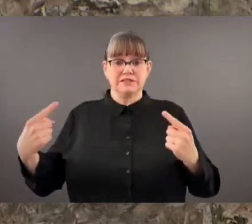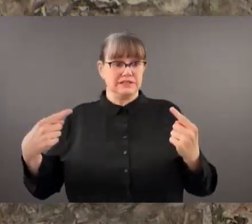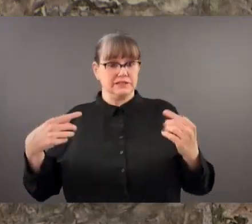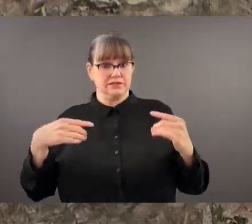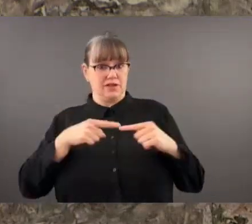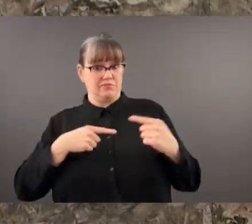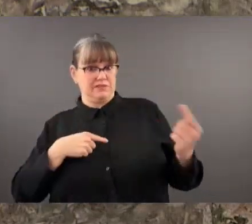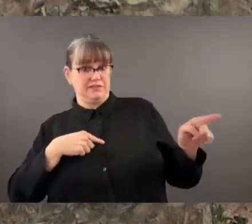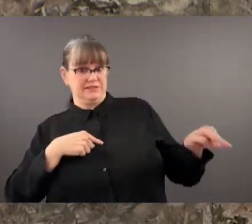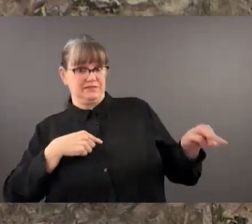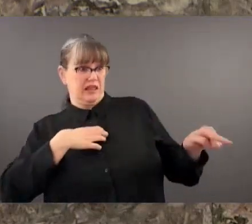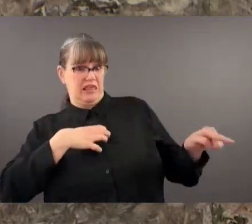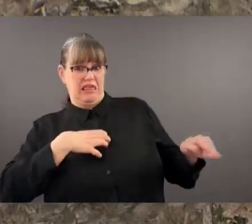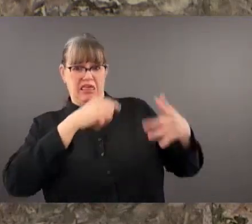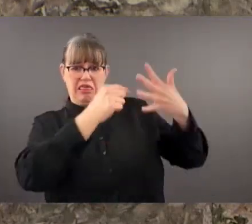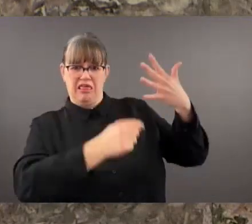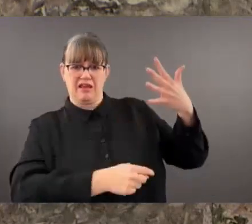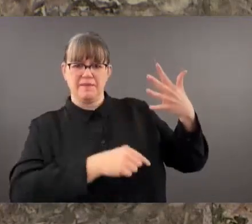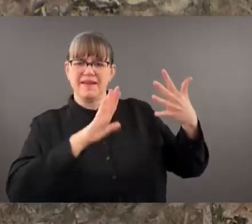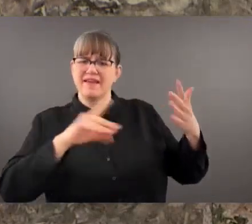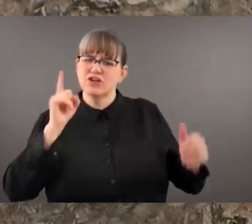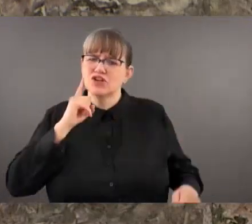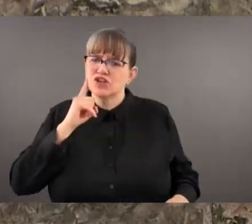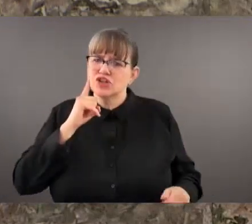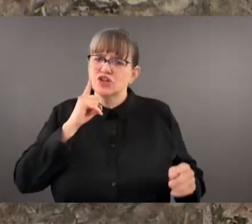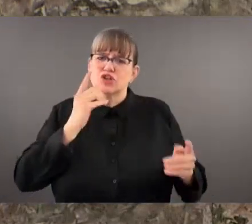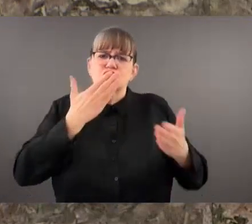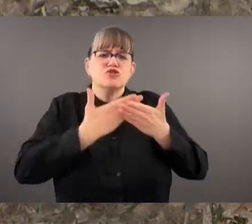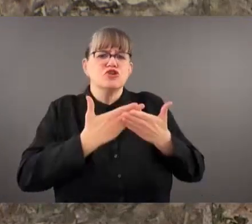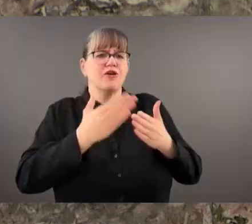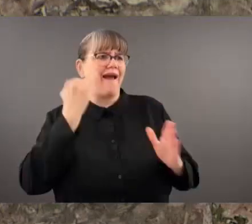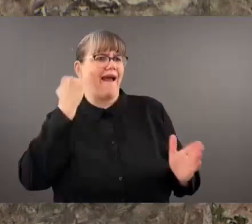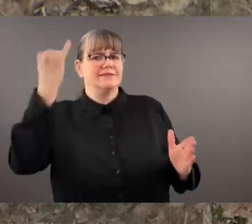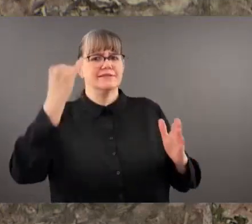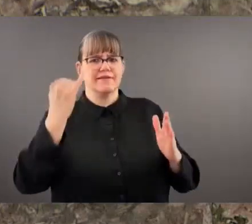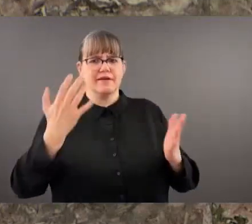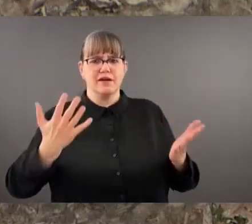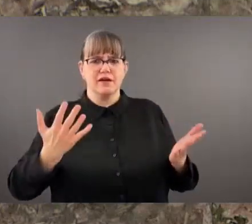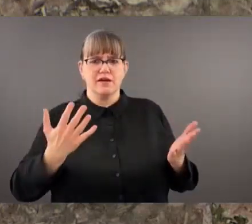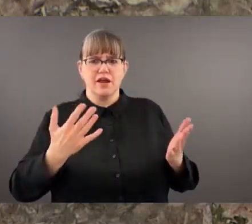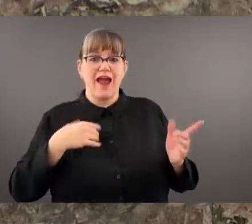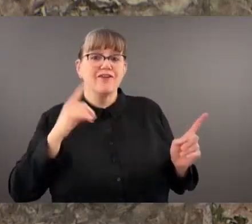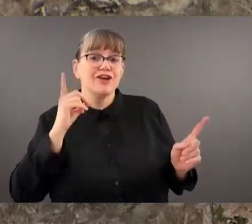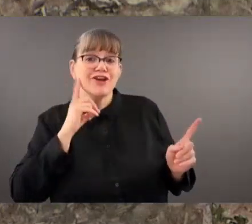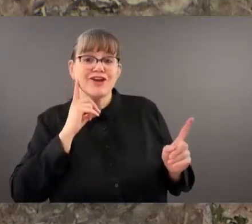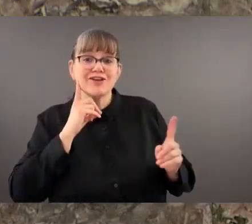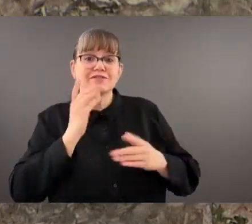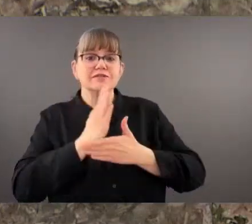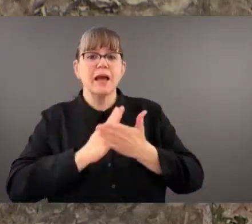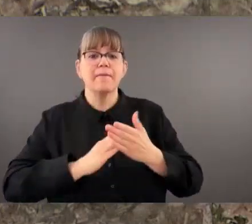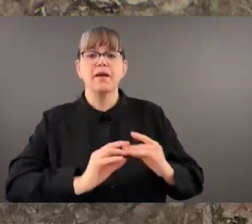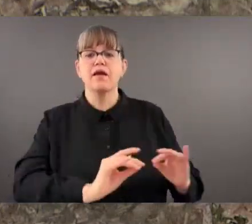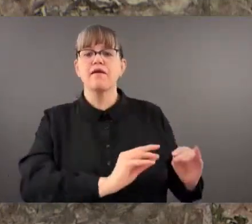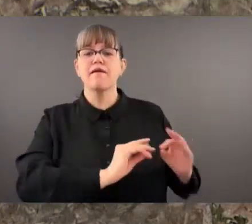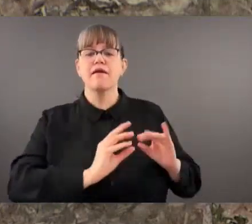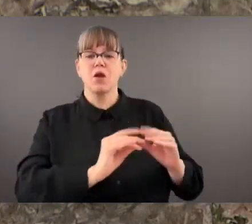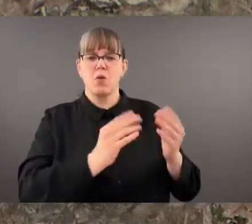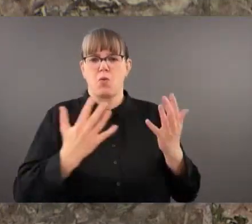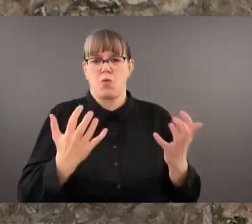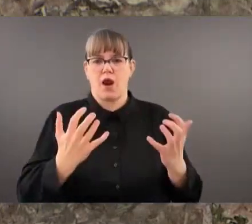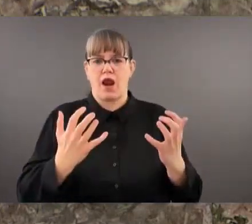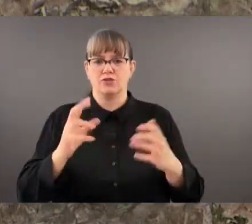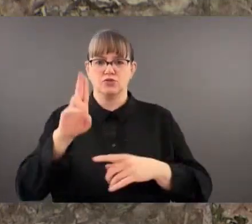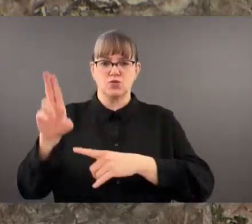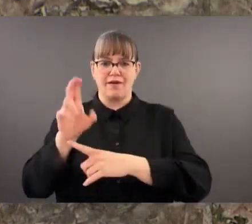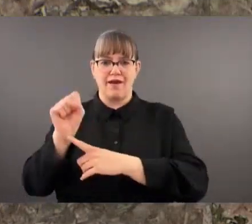is bringing in a U.S.-style two-tier healthcare system that would poach doctors and nurses from our system and